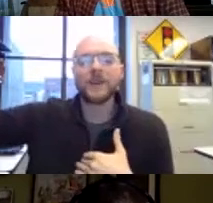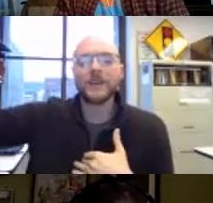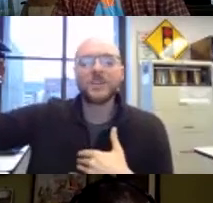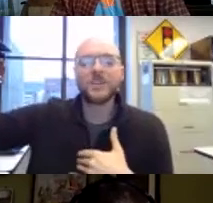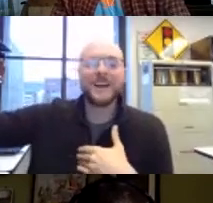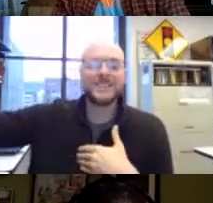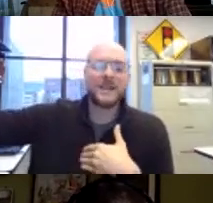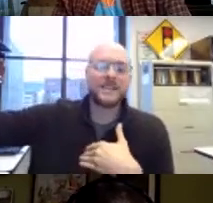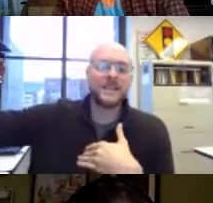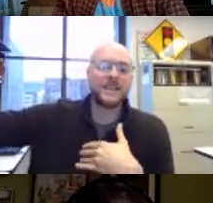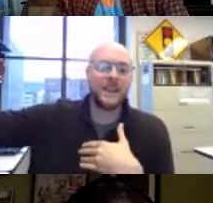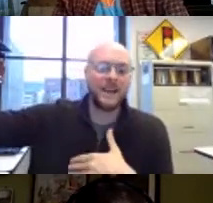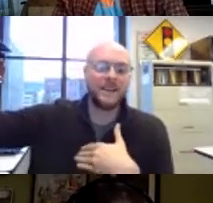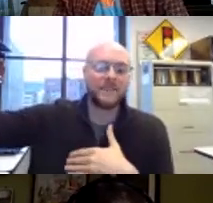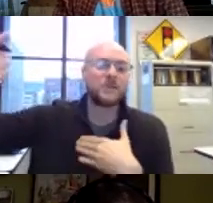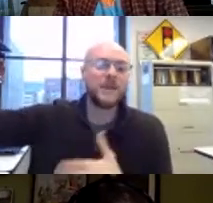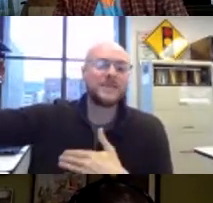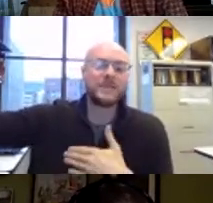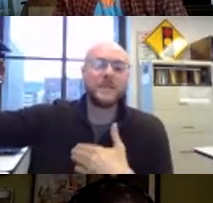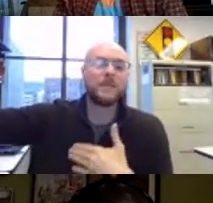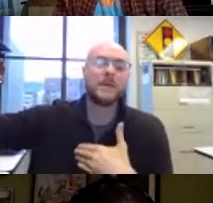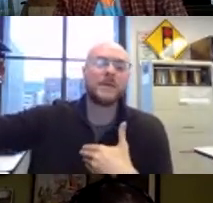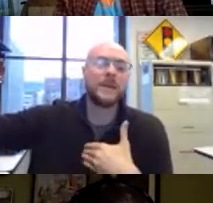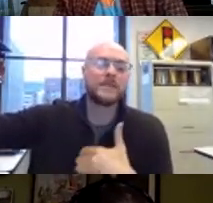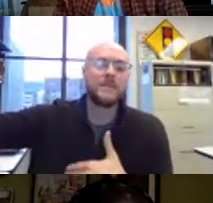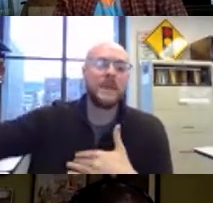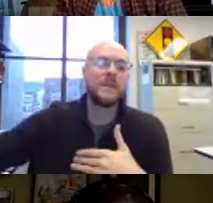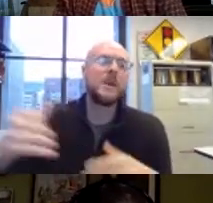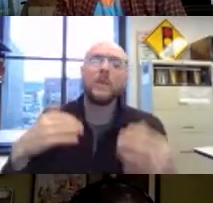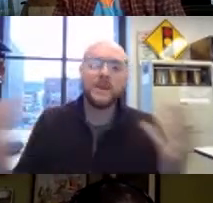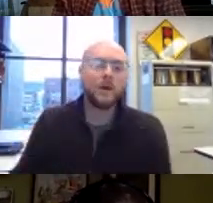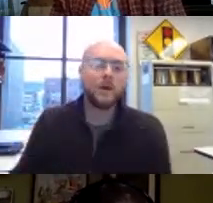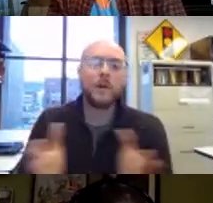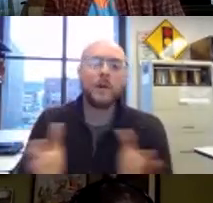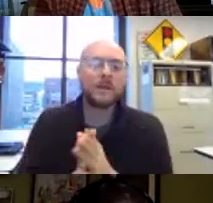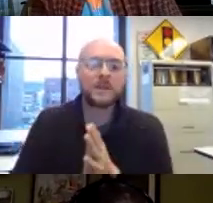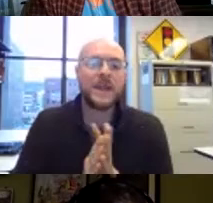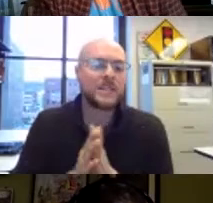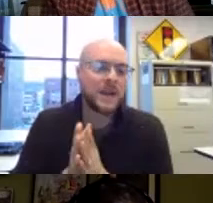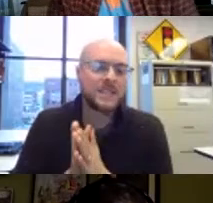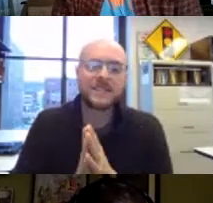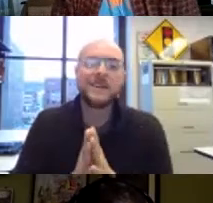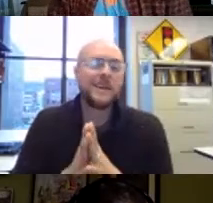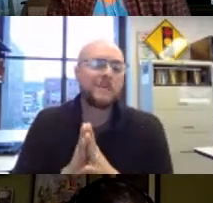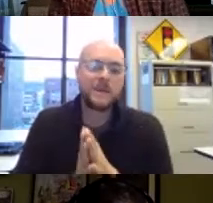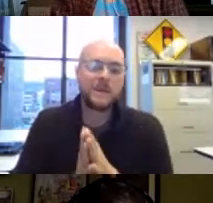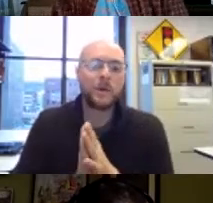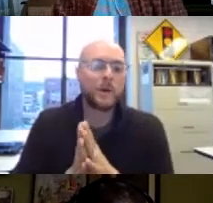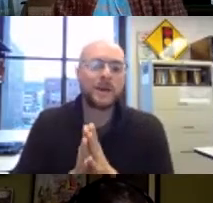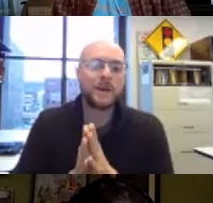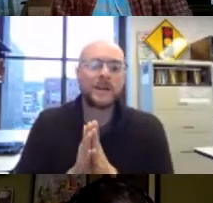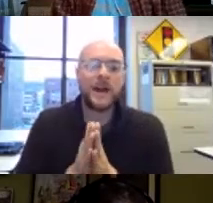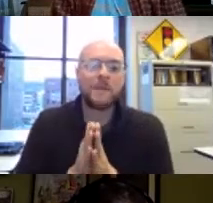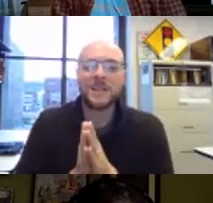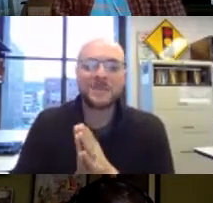our average space length for parallel parking ends up being. We know that where demand is present, people